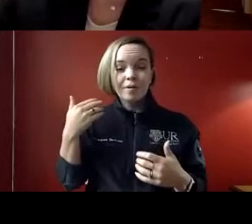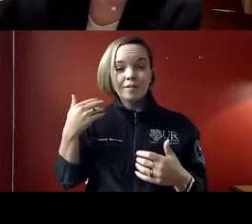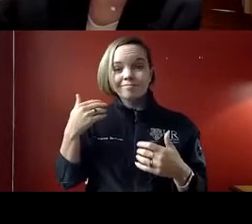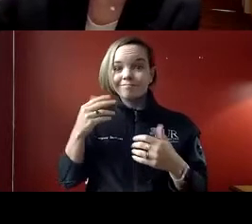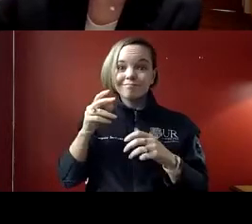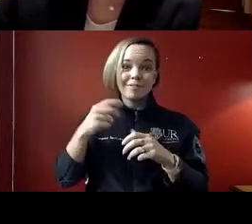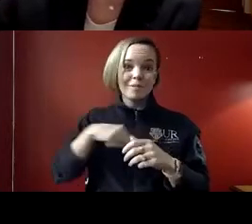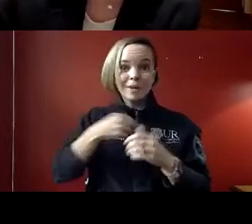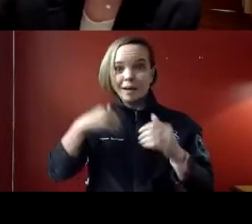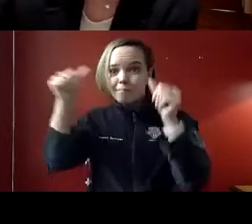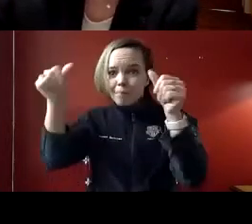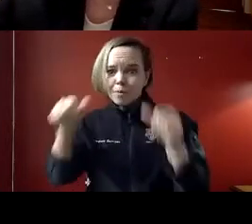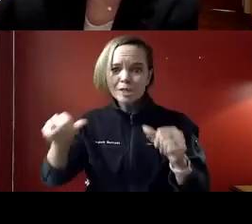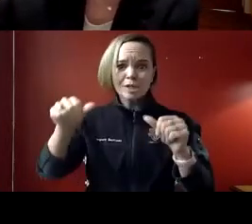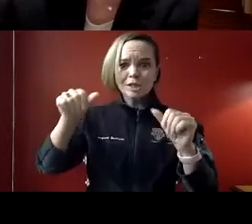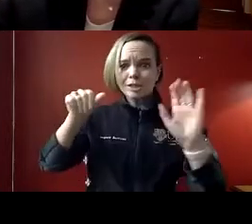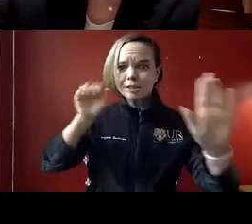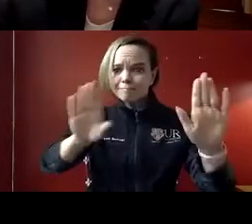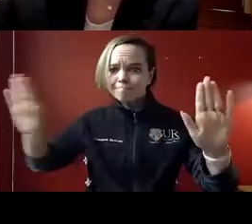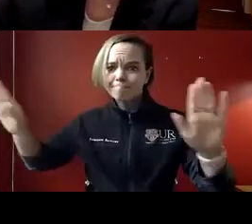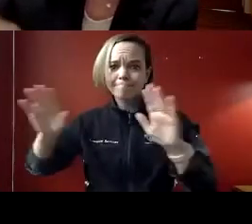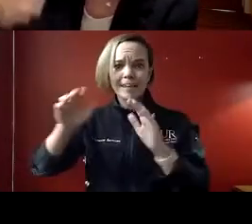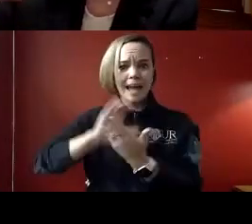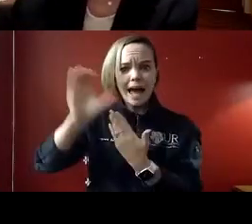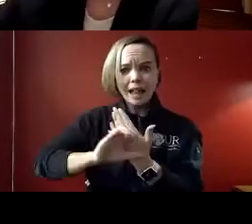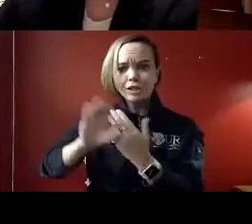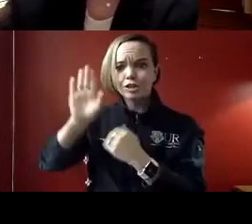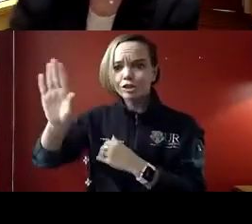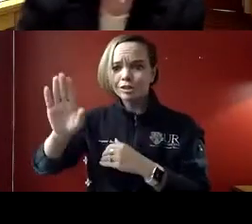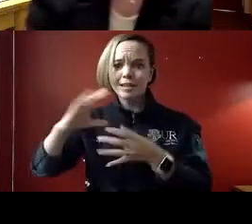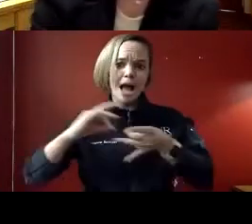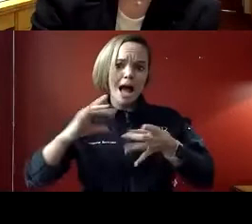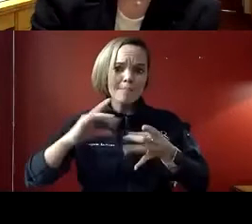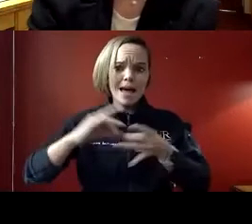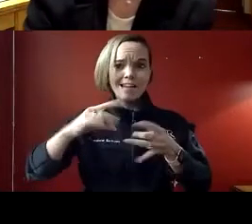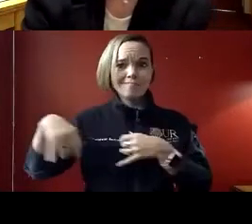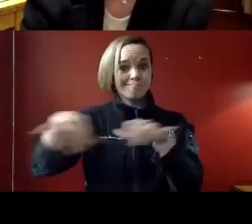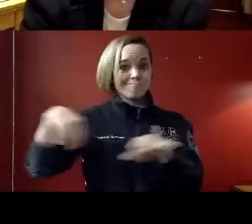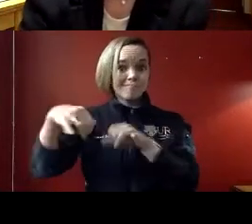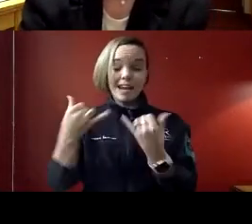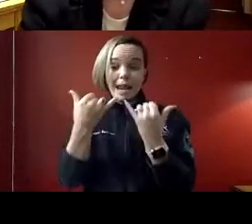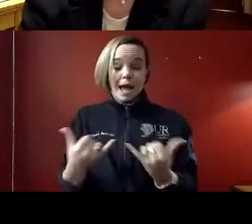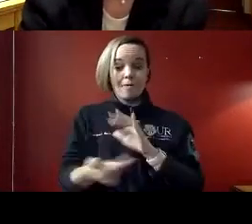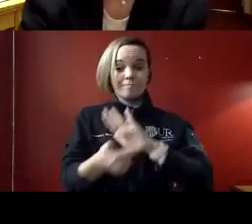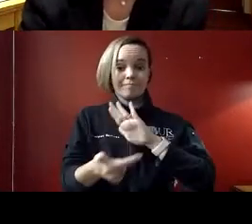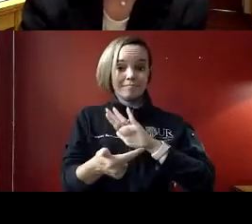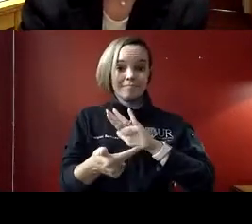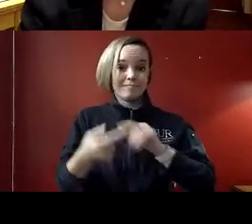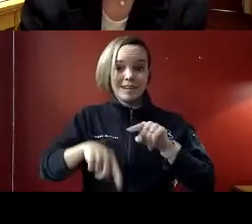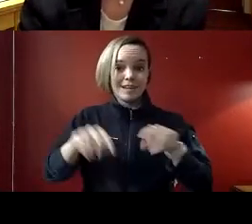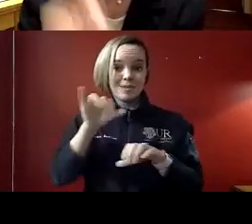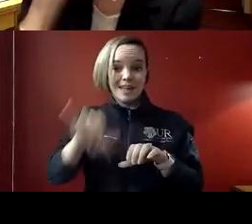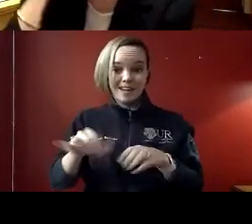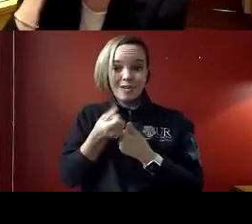be calendars up, people would make comments, and this is against the law right now. This is a hostile